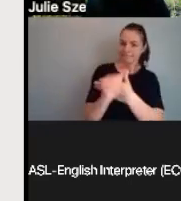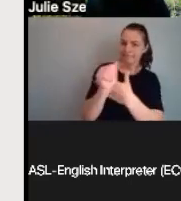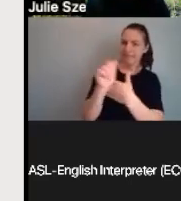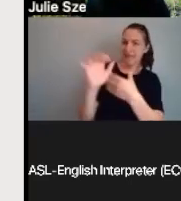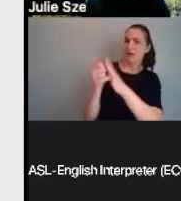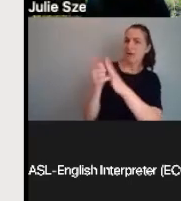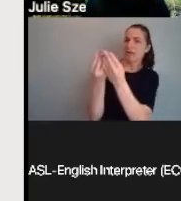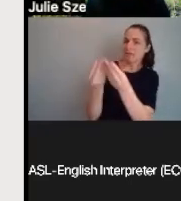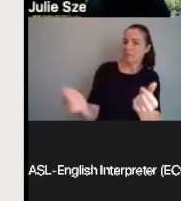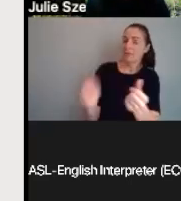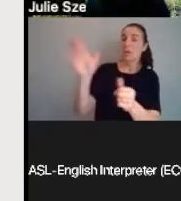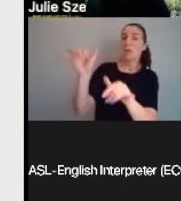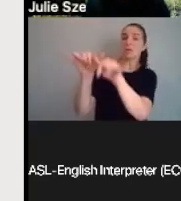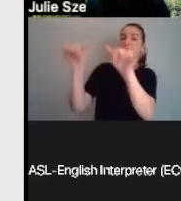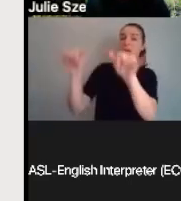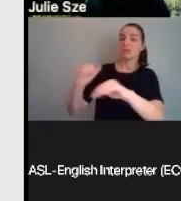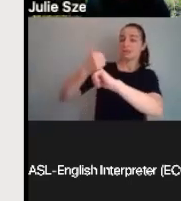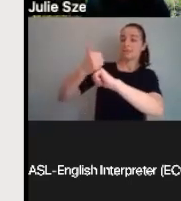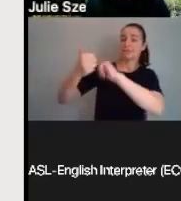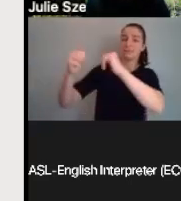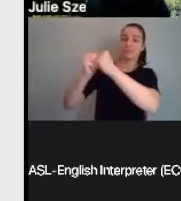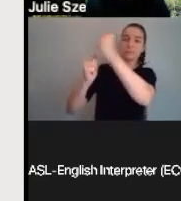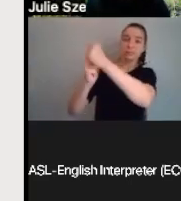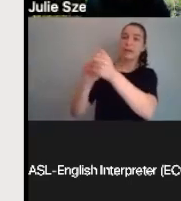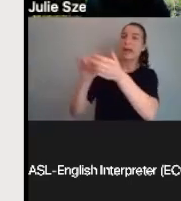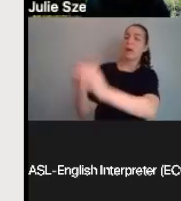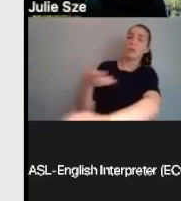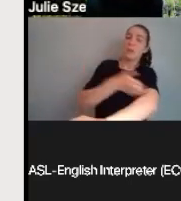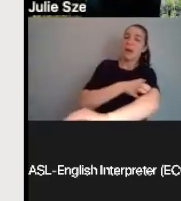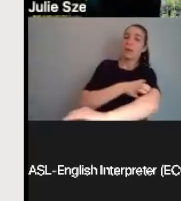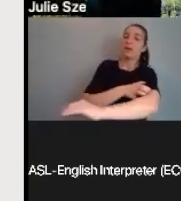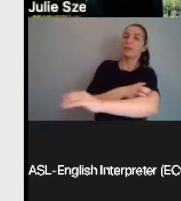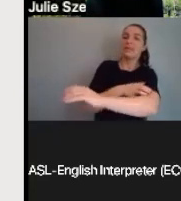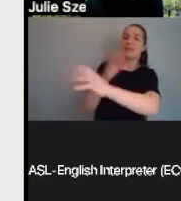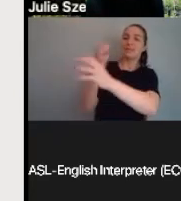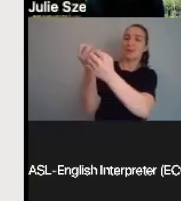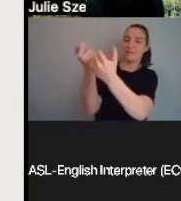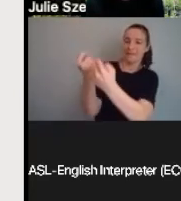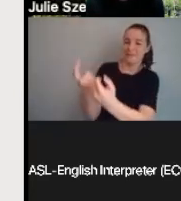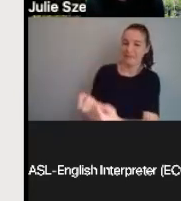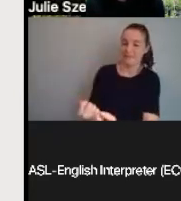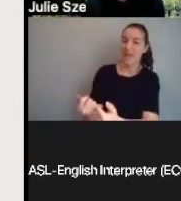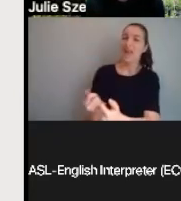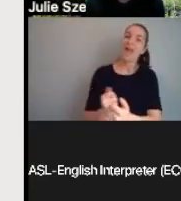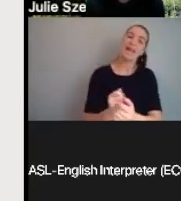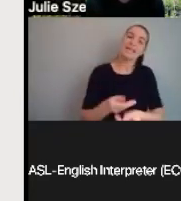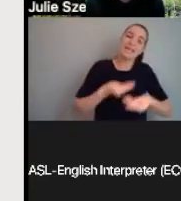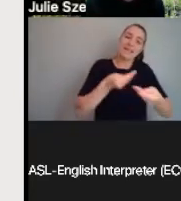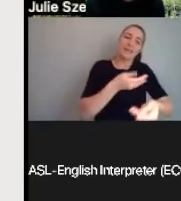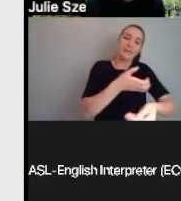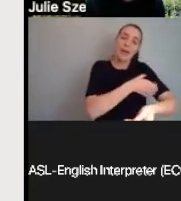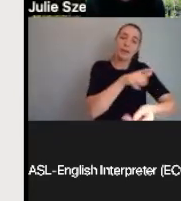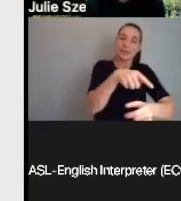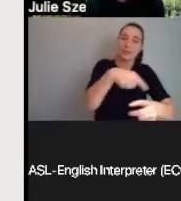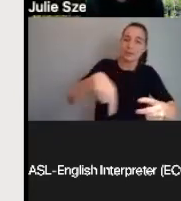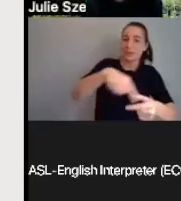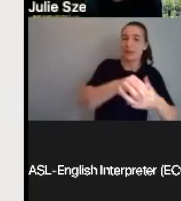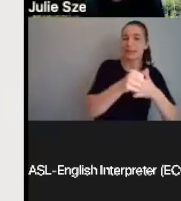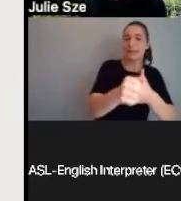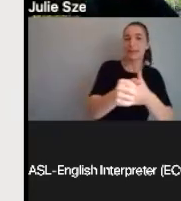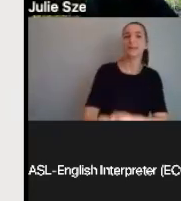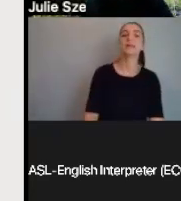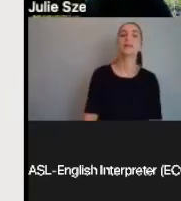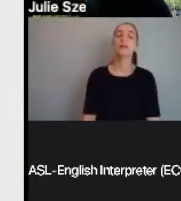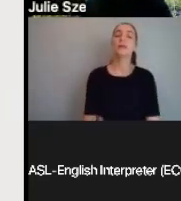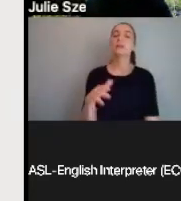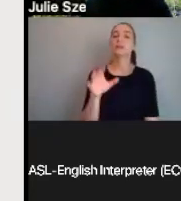structures of power and its attendant institutions. Um, and so climate justice is a world-making project that's